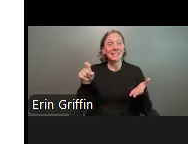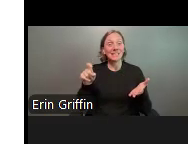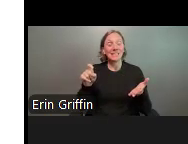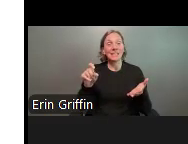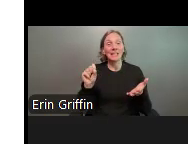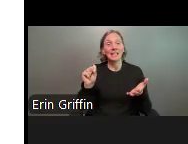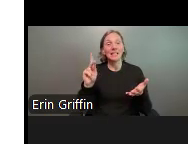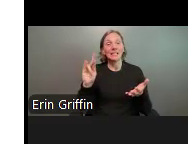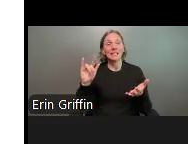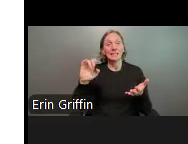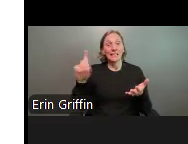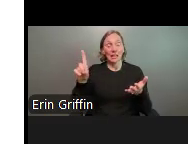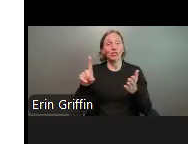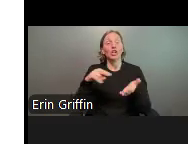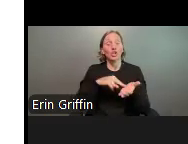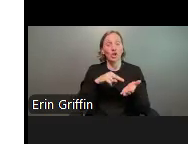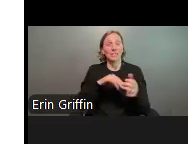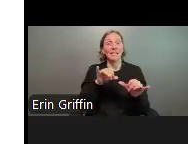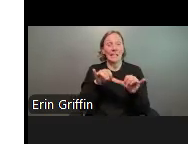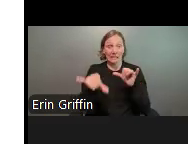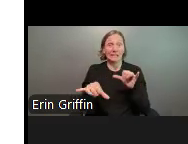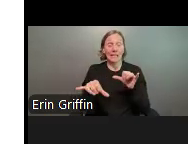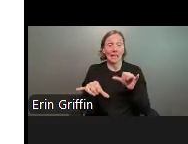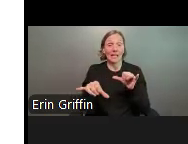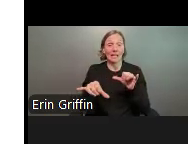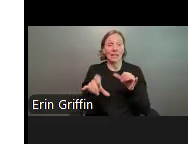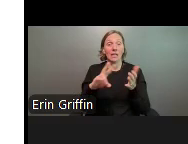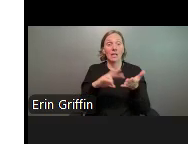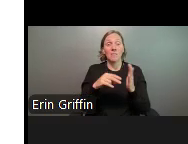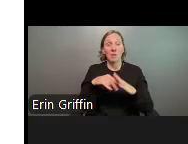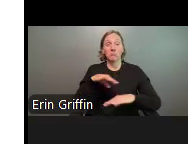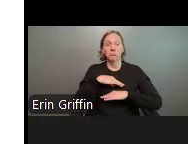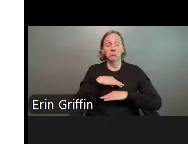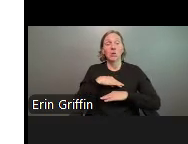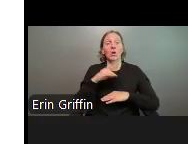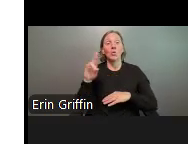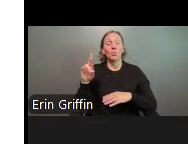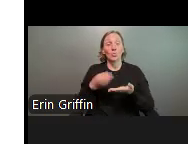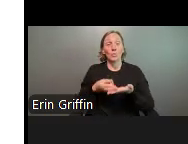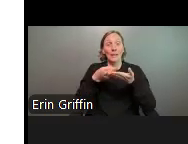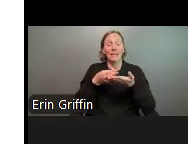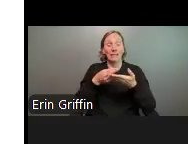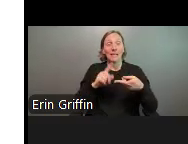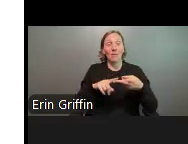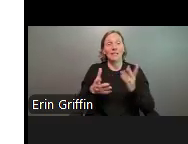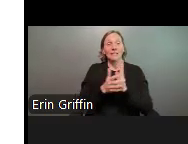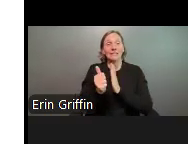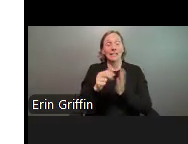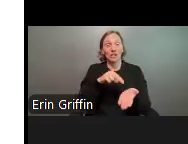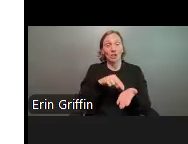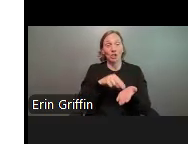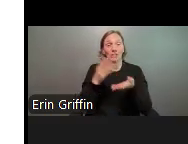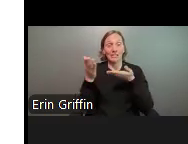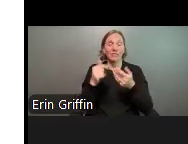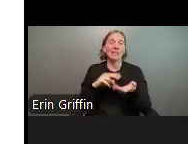nursing facility stays that meet the rehabilitative or skilled nursing services. So this is a client